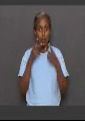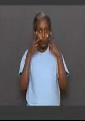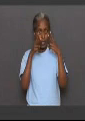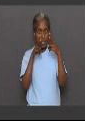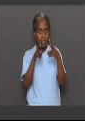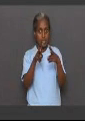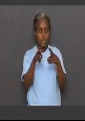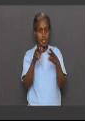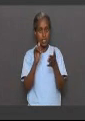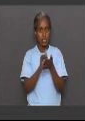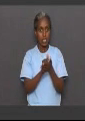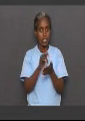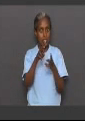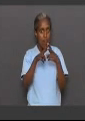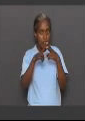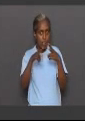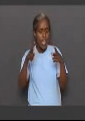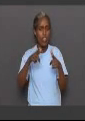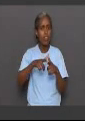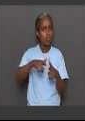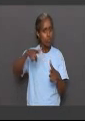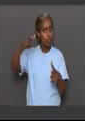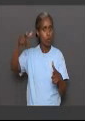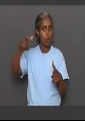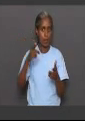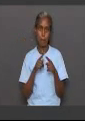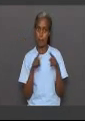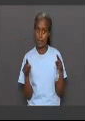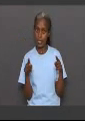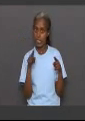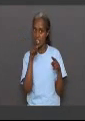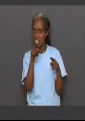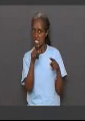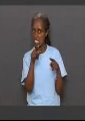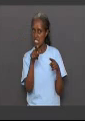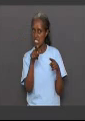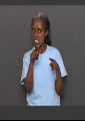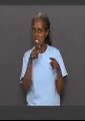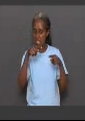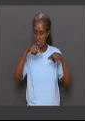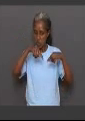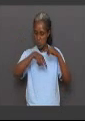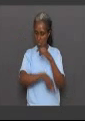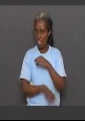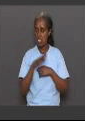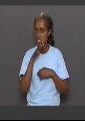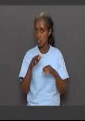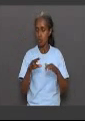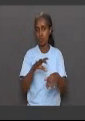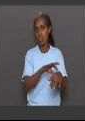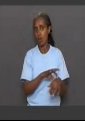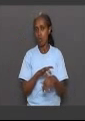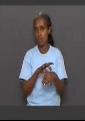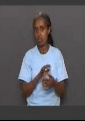We can see that it is very tall, but it does not extend to the ground.